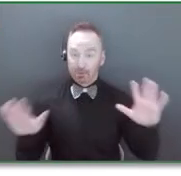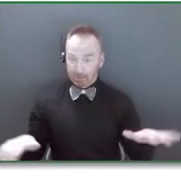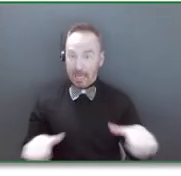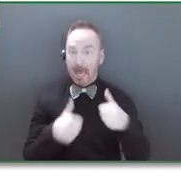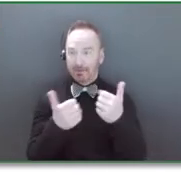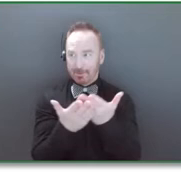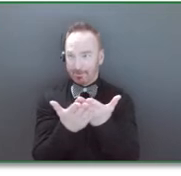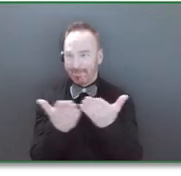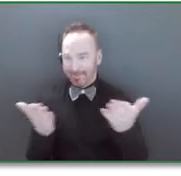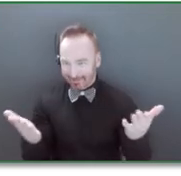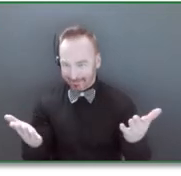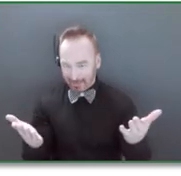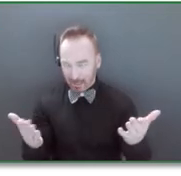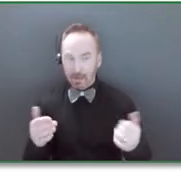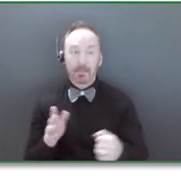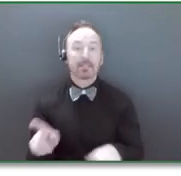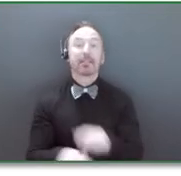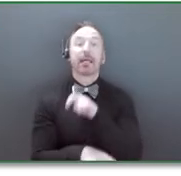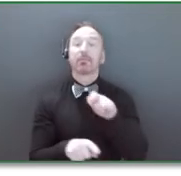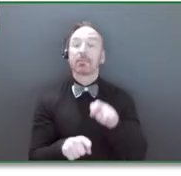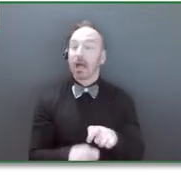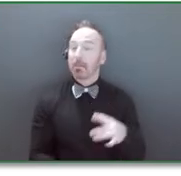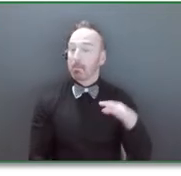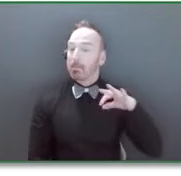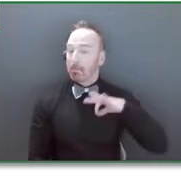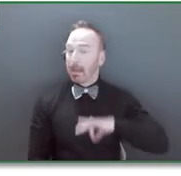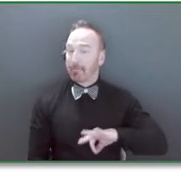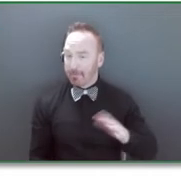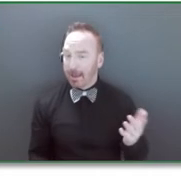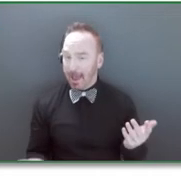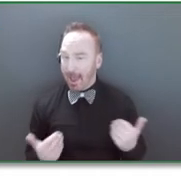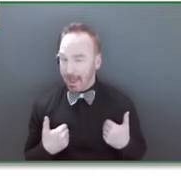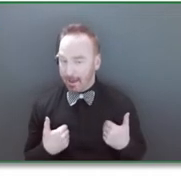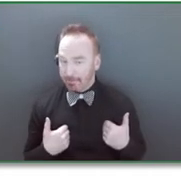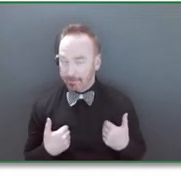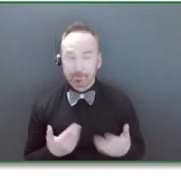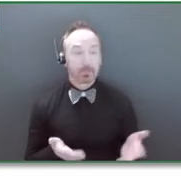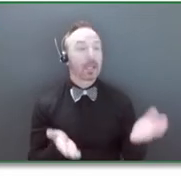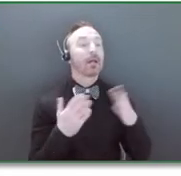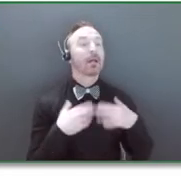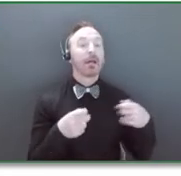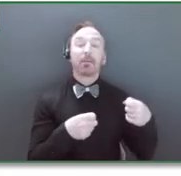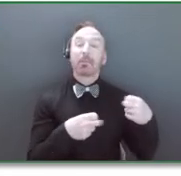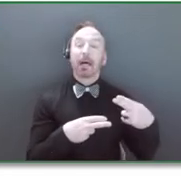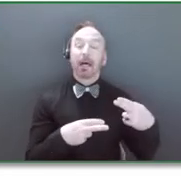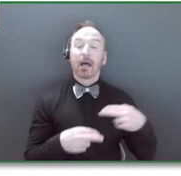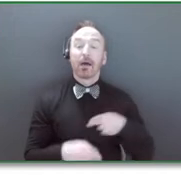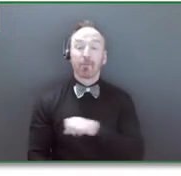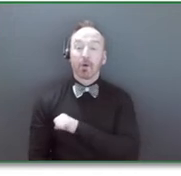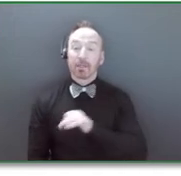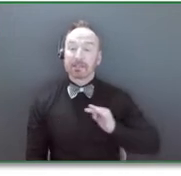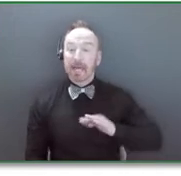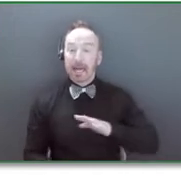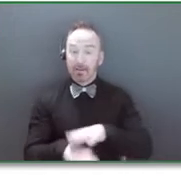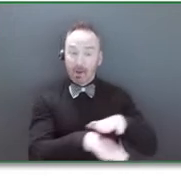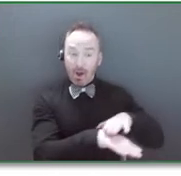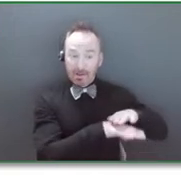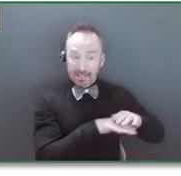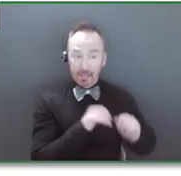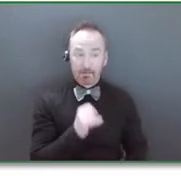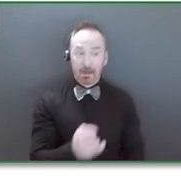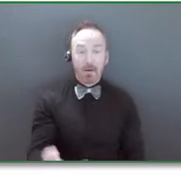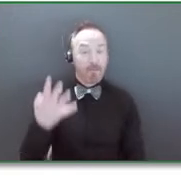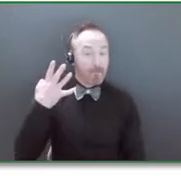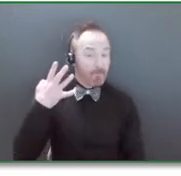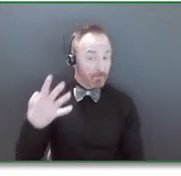benefits. Next slide, please. In consultation with the staff, we defined four key objectives for the